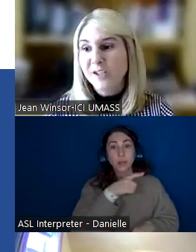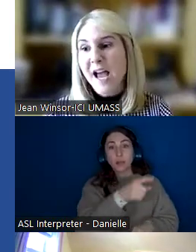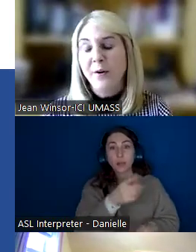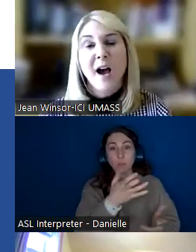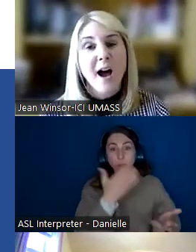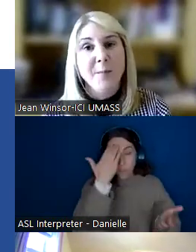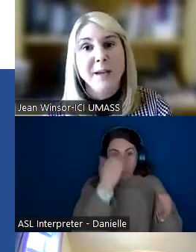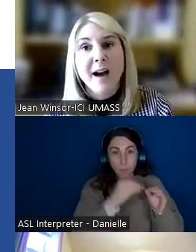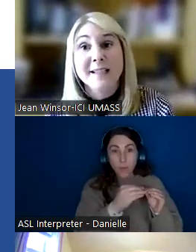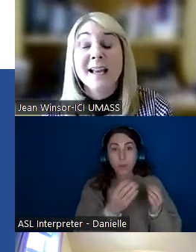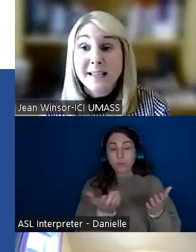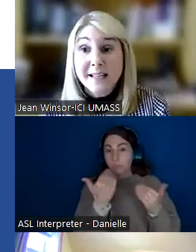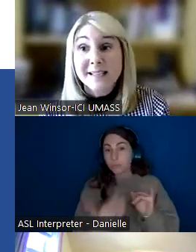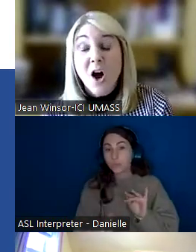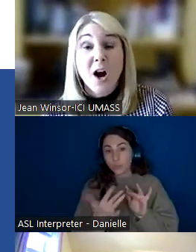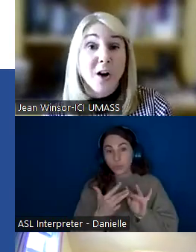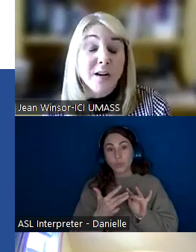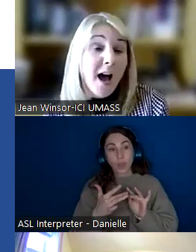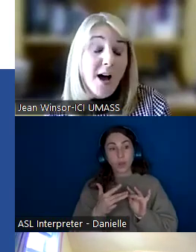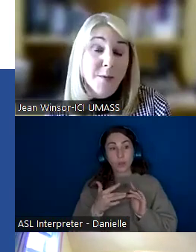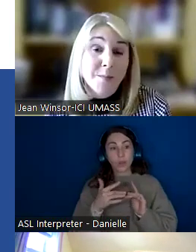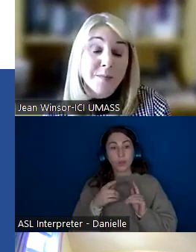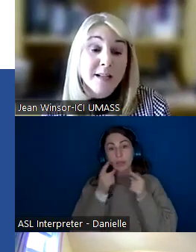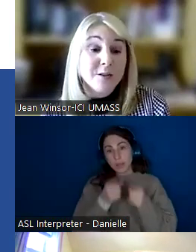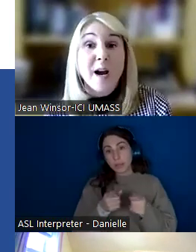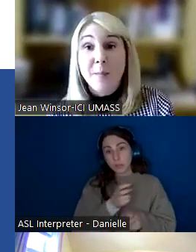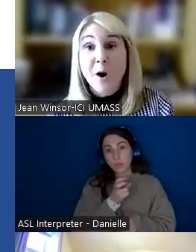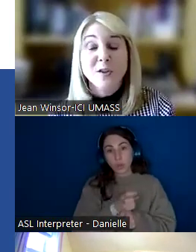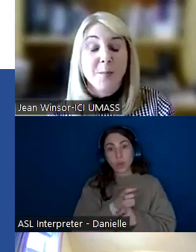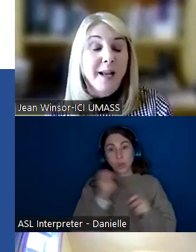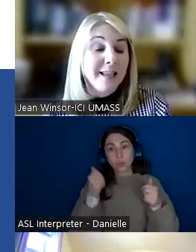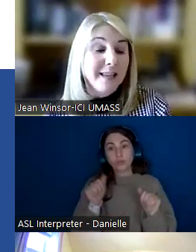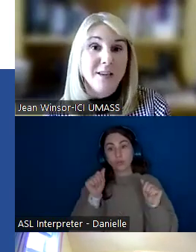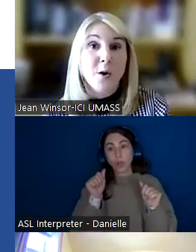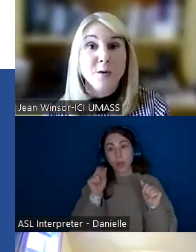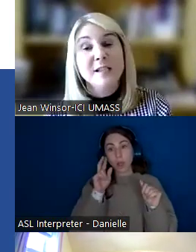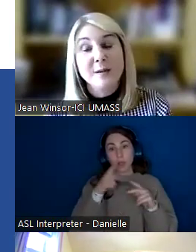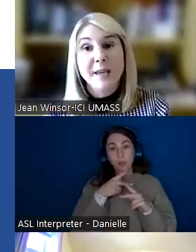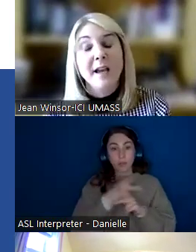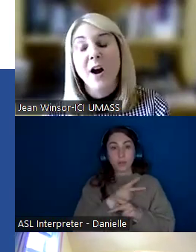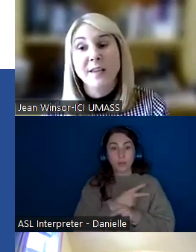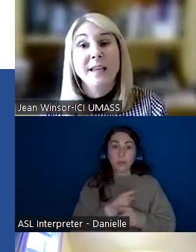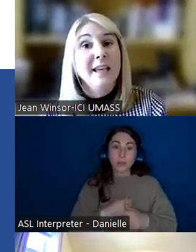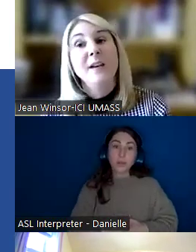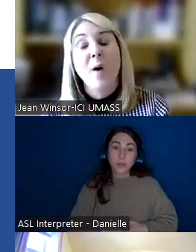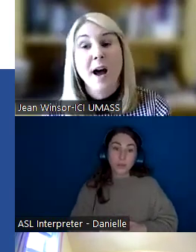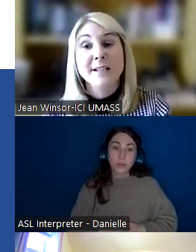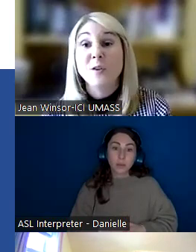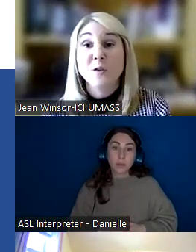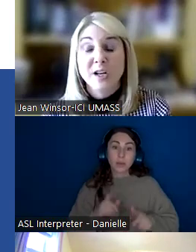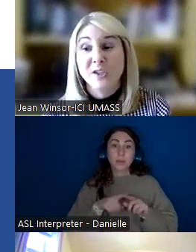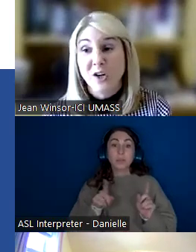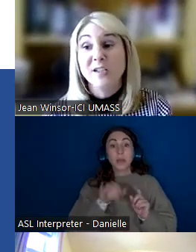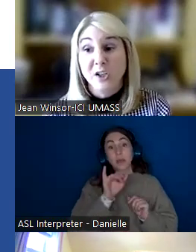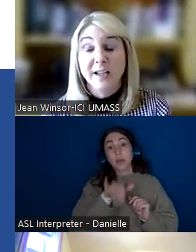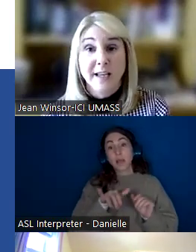Definitely reach out because this is hard to try to parcel. But I think those to me are the key ones if